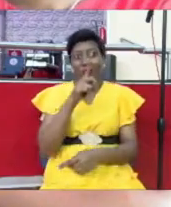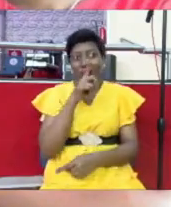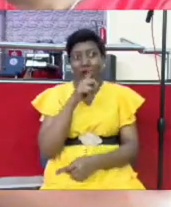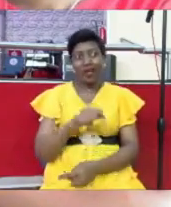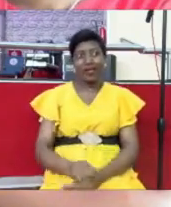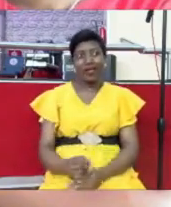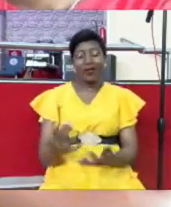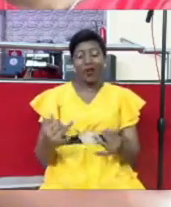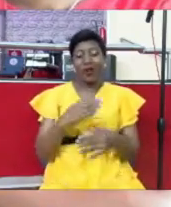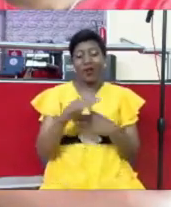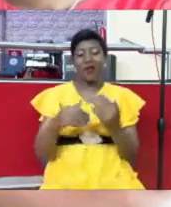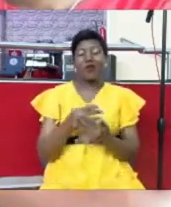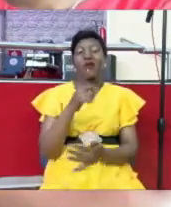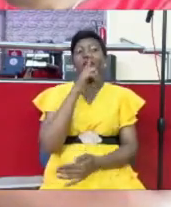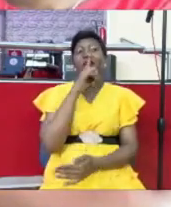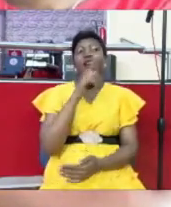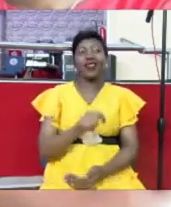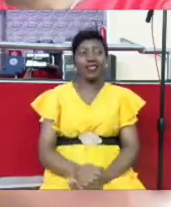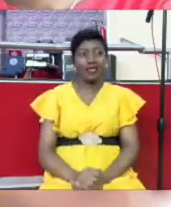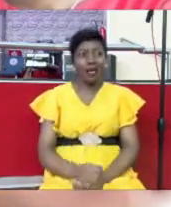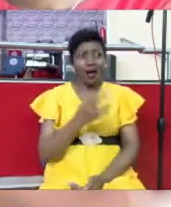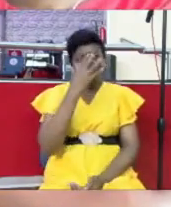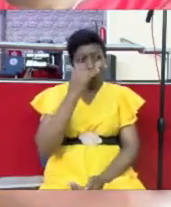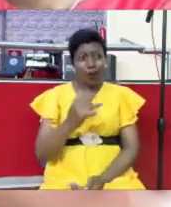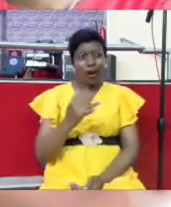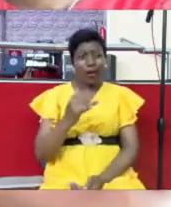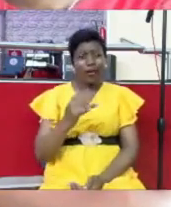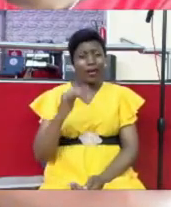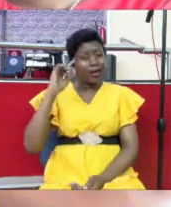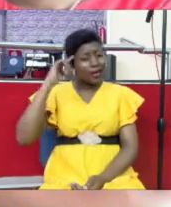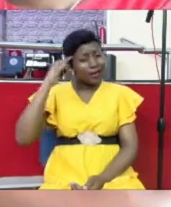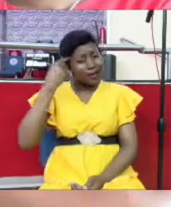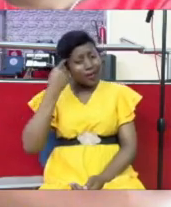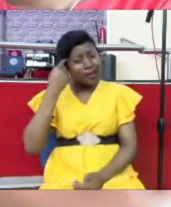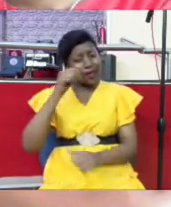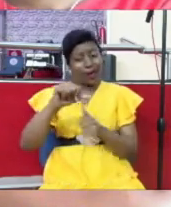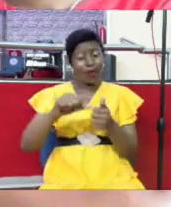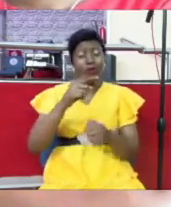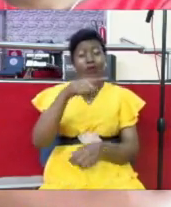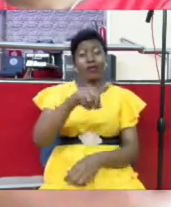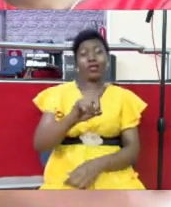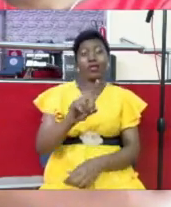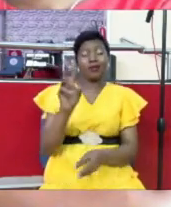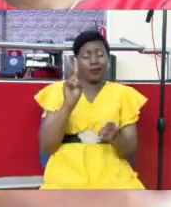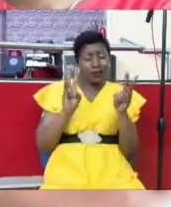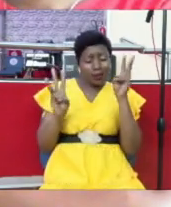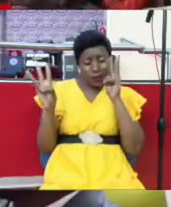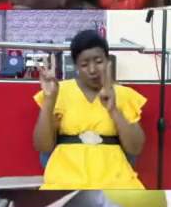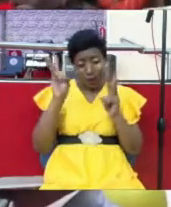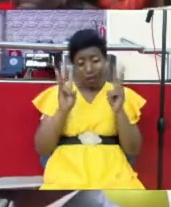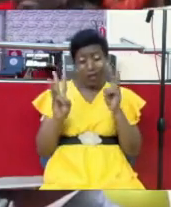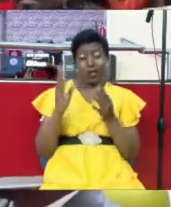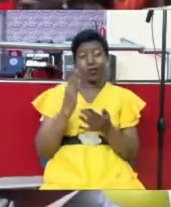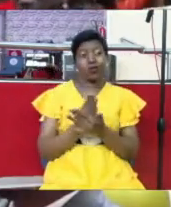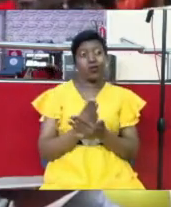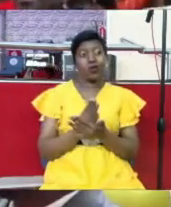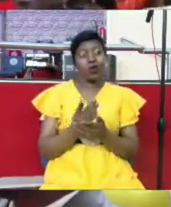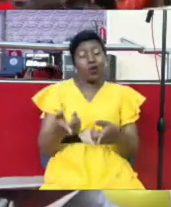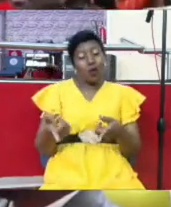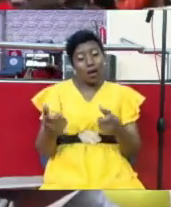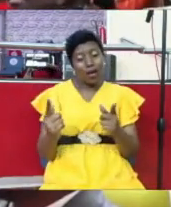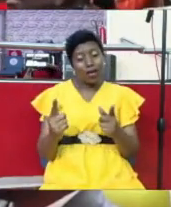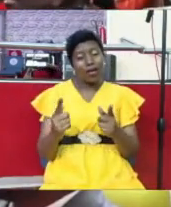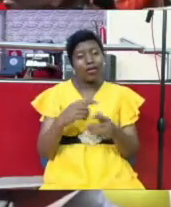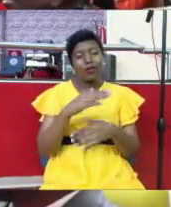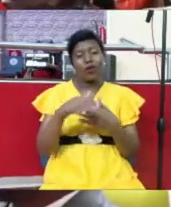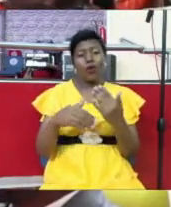Wala mkanyamaza. Unajua kujifikiria ni wasiwasi. Bwana asifiwe. Amen. So it's like, let everyone start